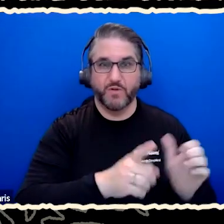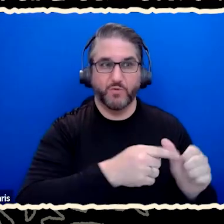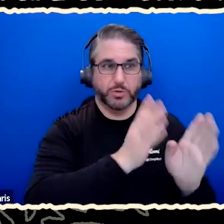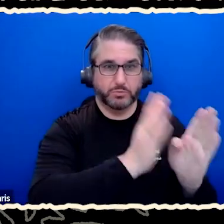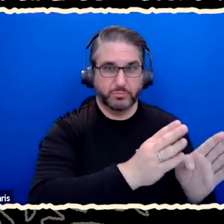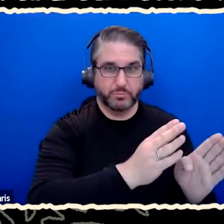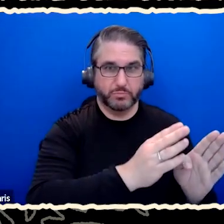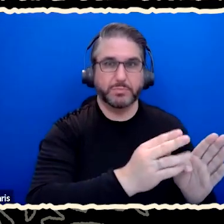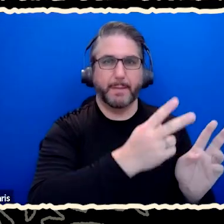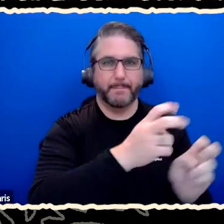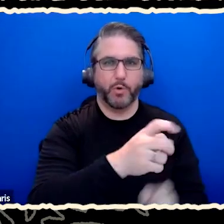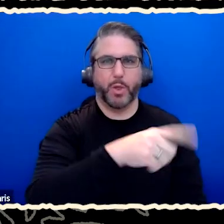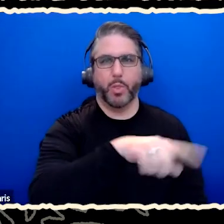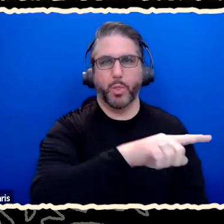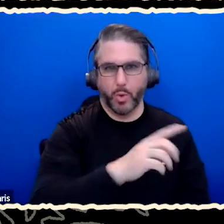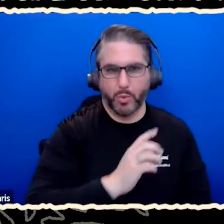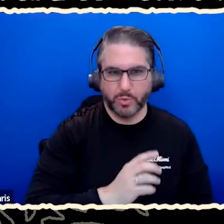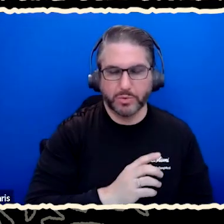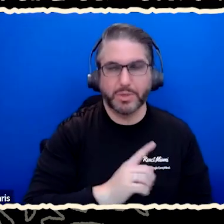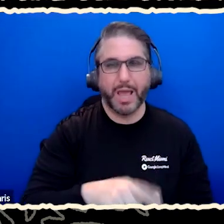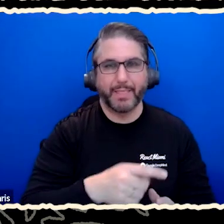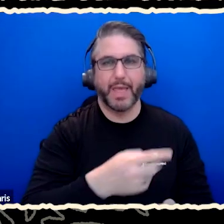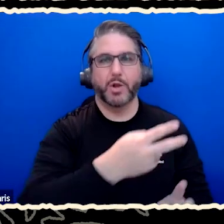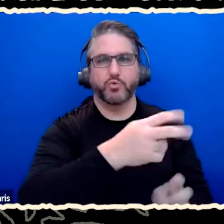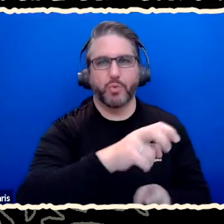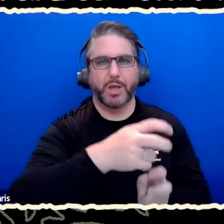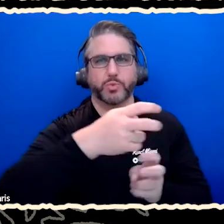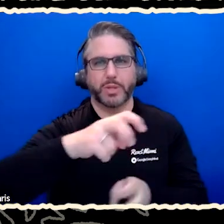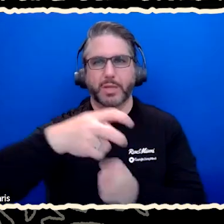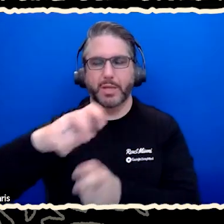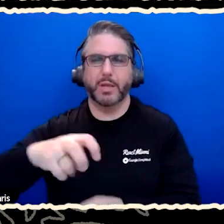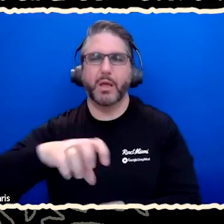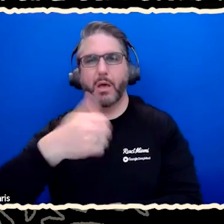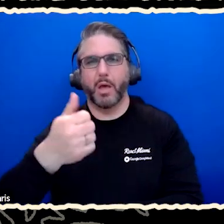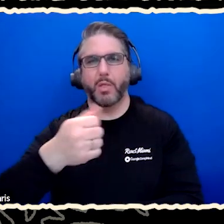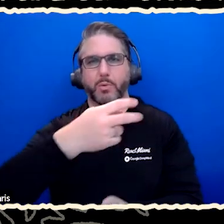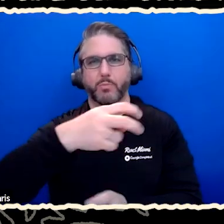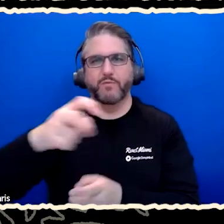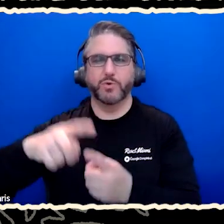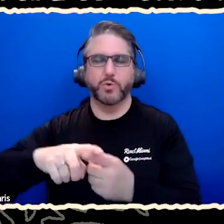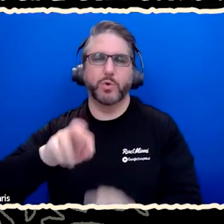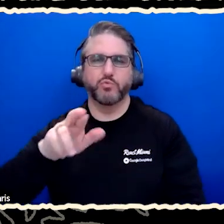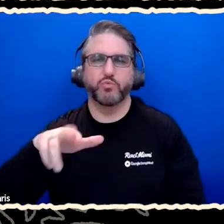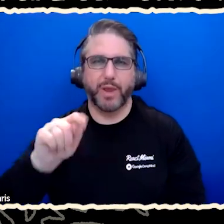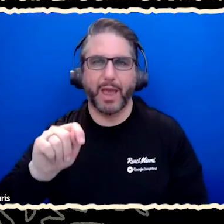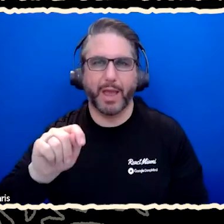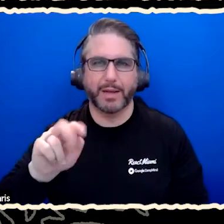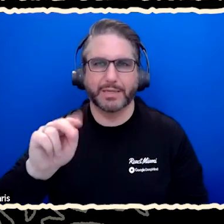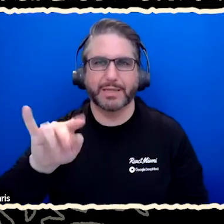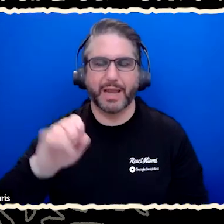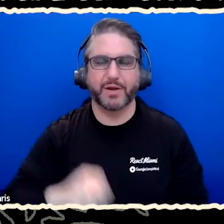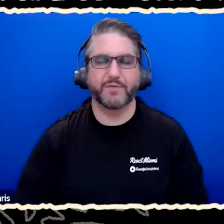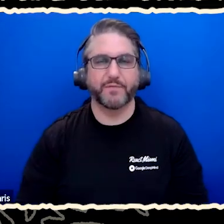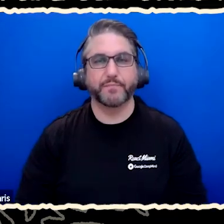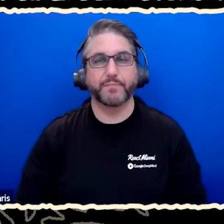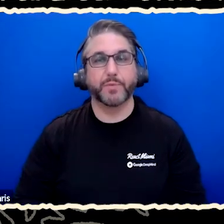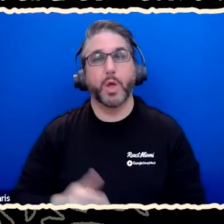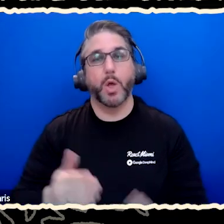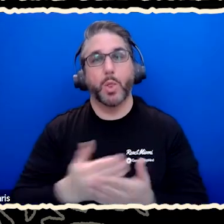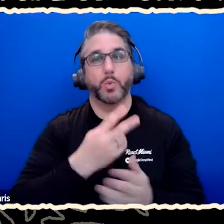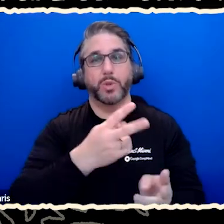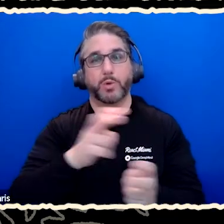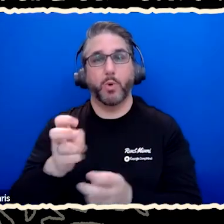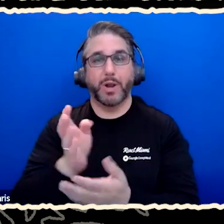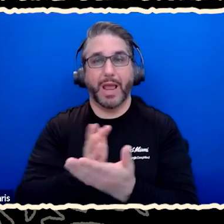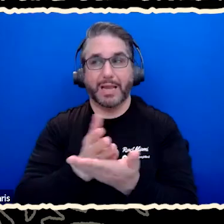start with those and start gradually migrating your application to React Native. The ownership of the newly ported entities can